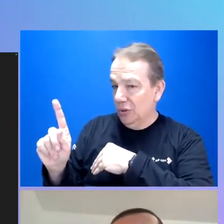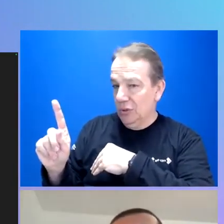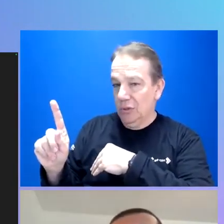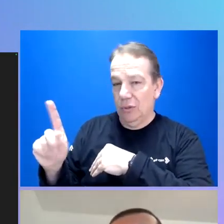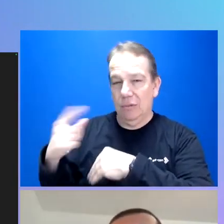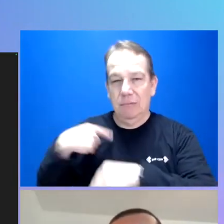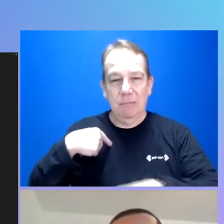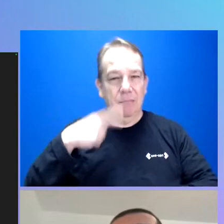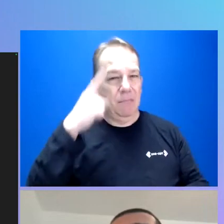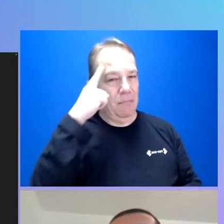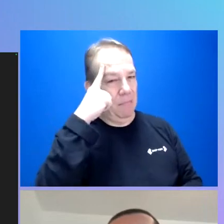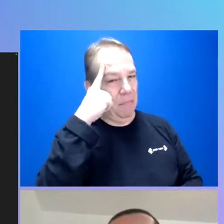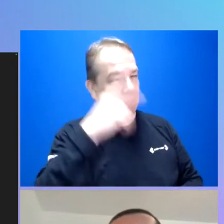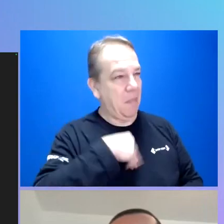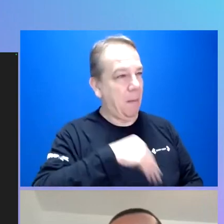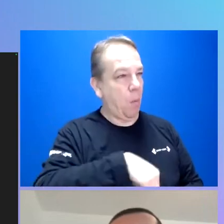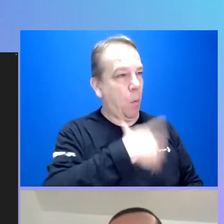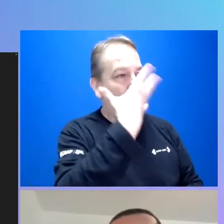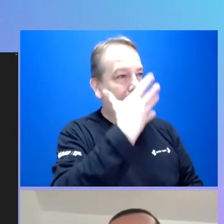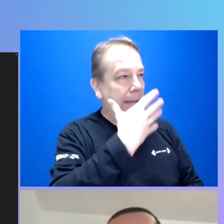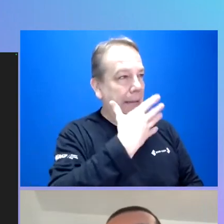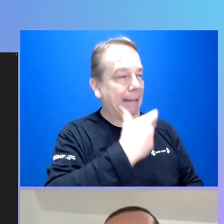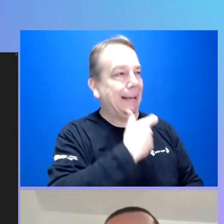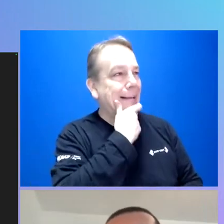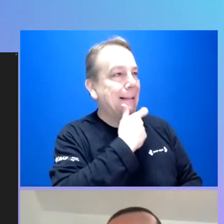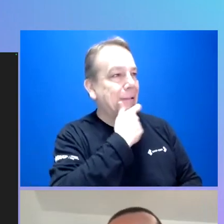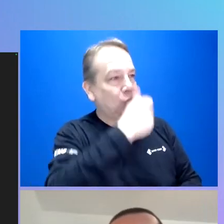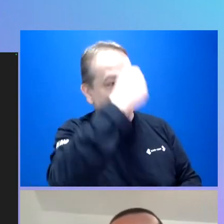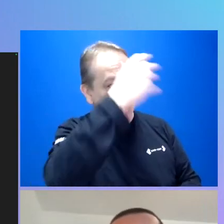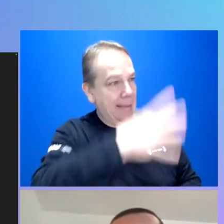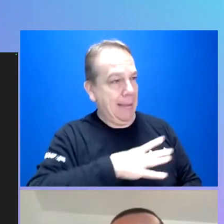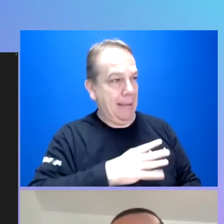but I'm a white English guy